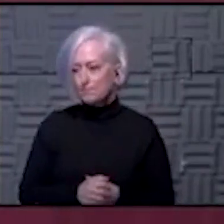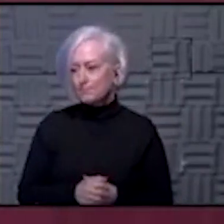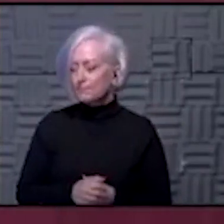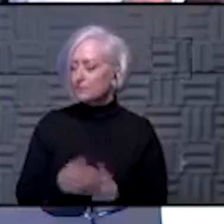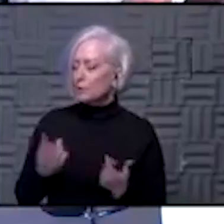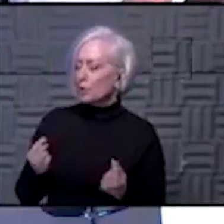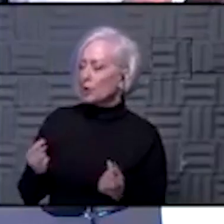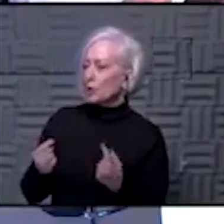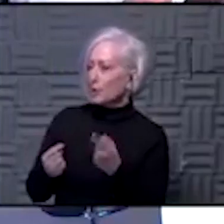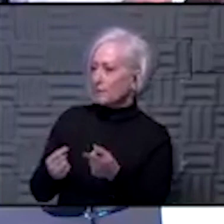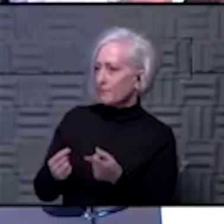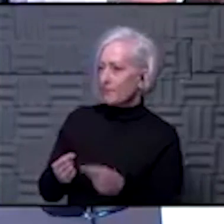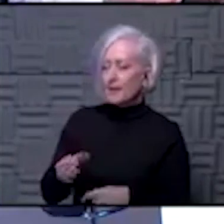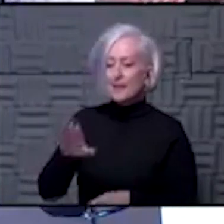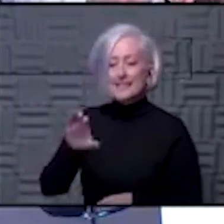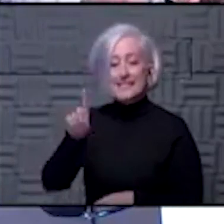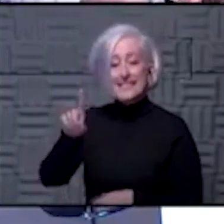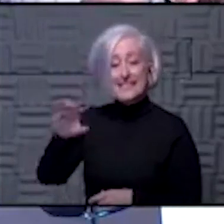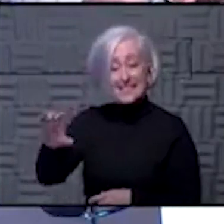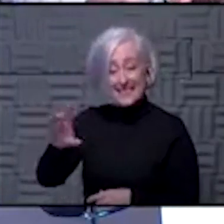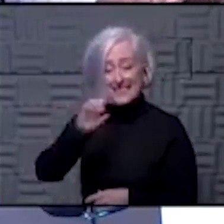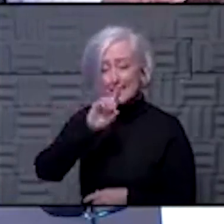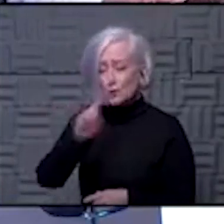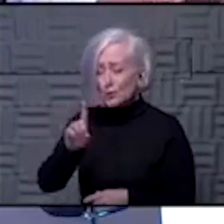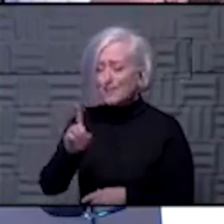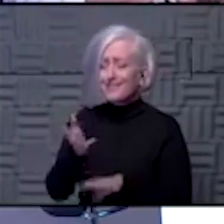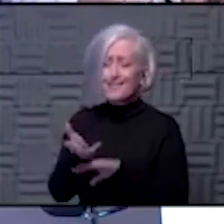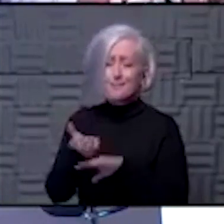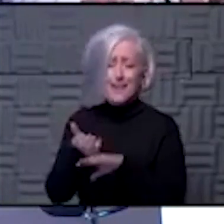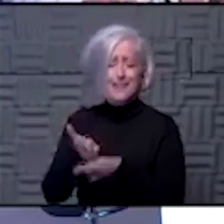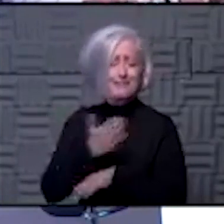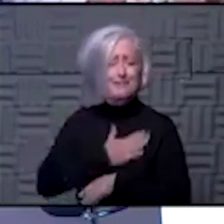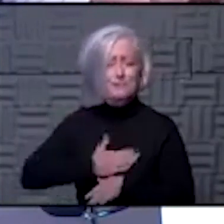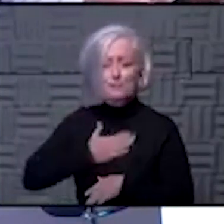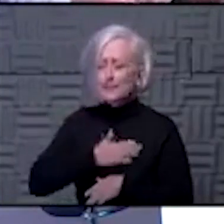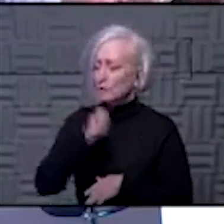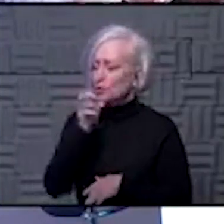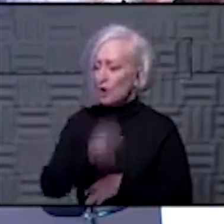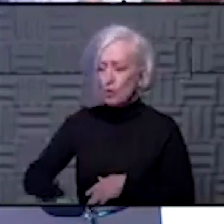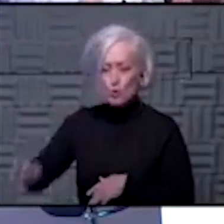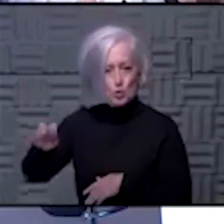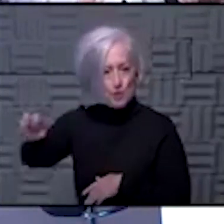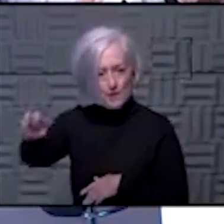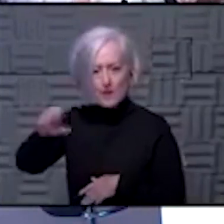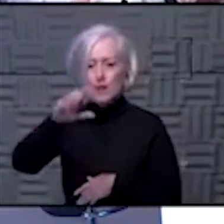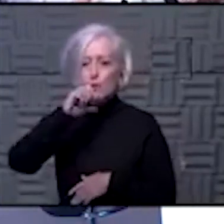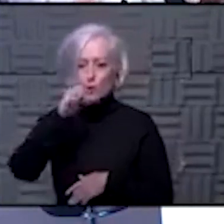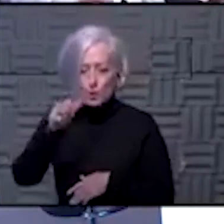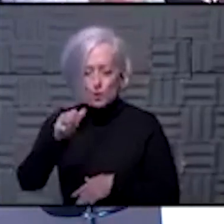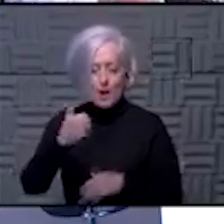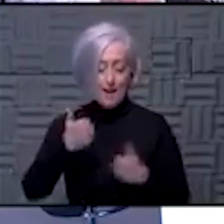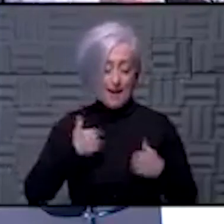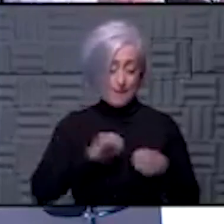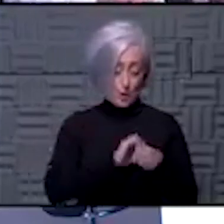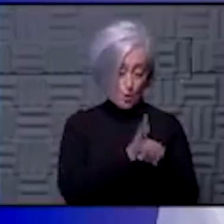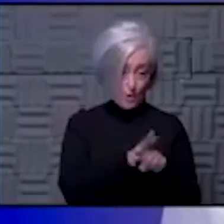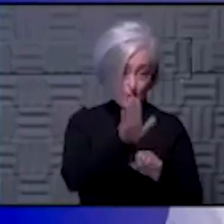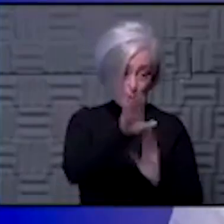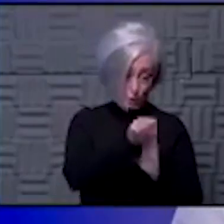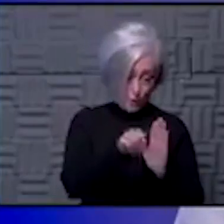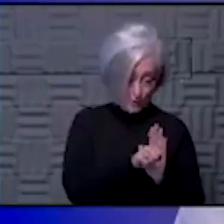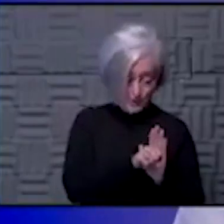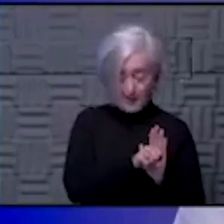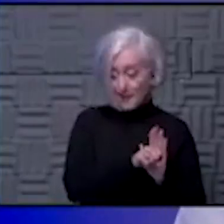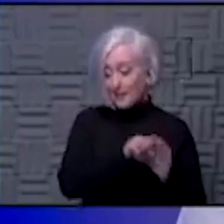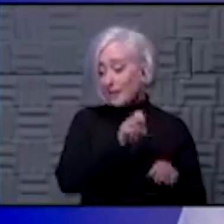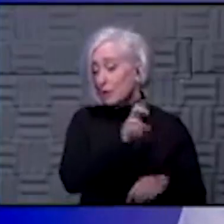We've had the CDC now imploring for a week or more, please do not travel. Do not take the virus from one area to another area of the